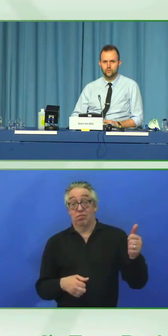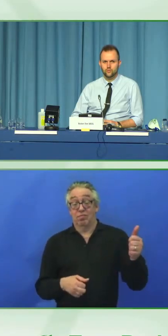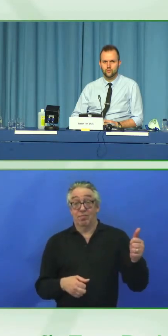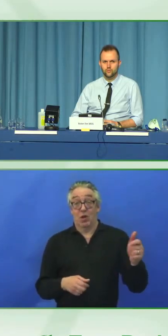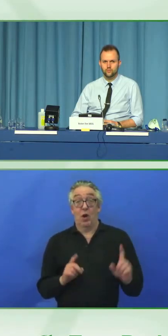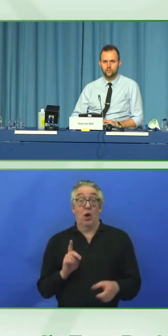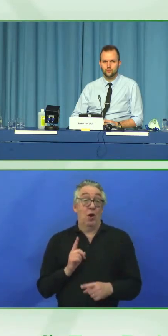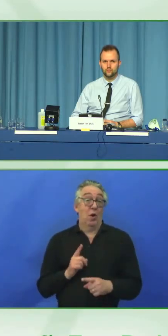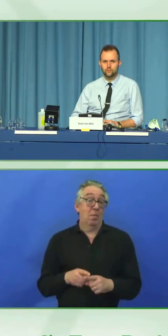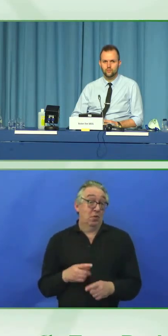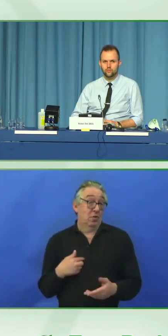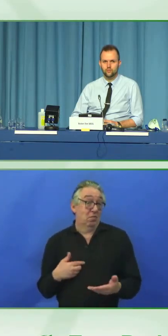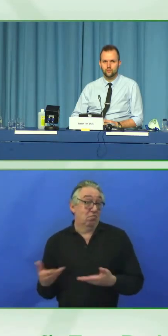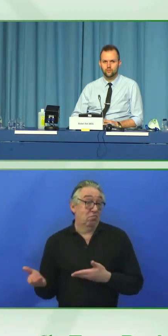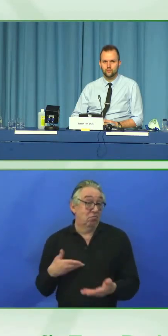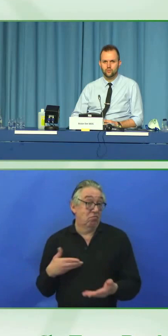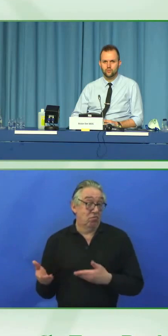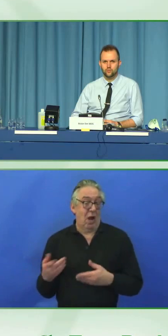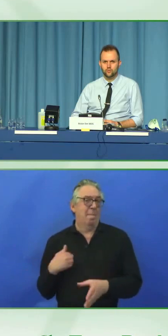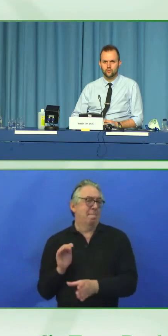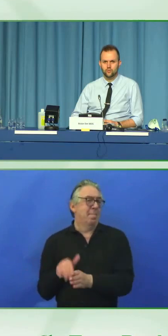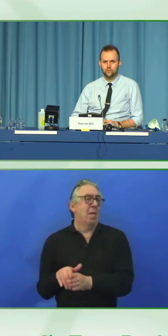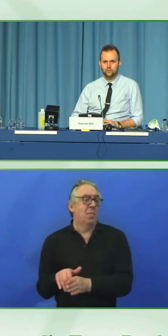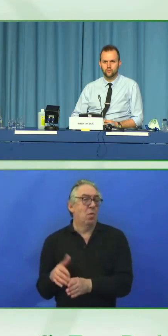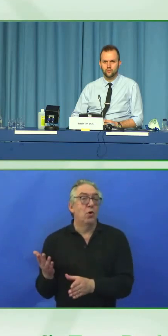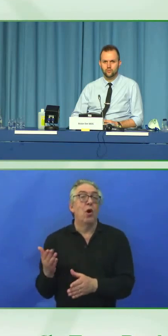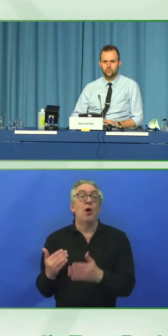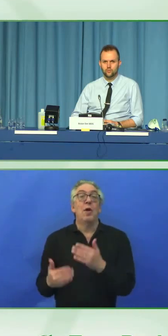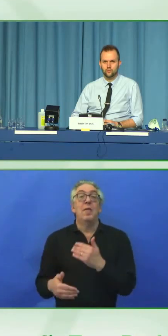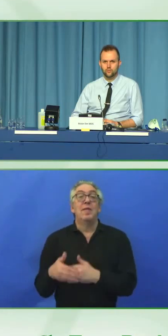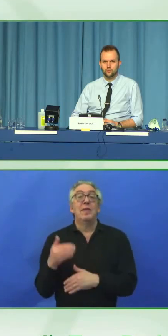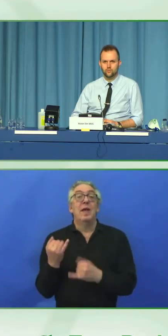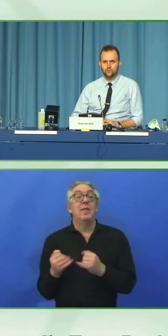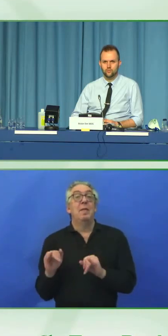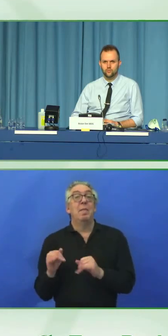which I am a member. So to do this, I want to give you a bit of